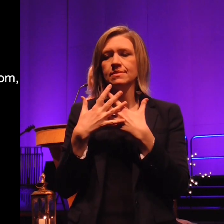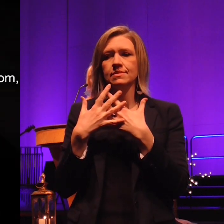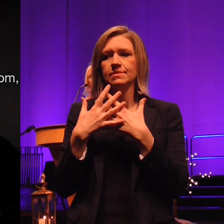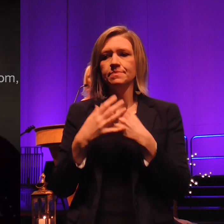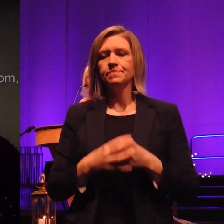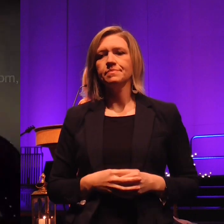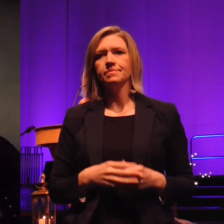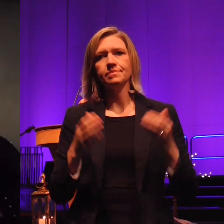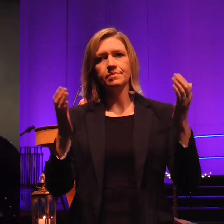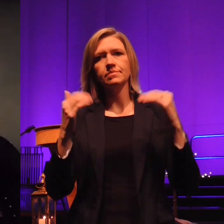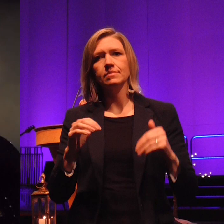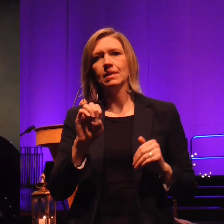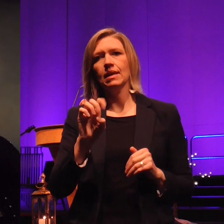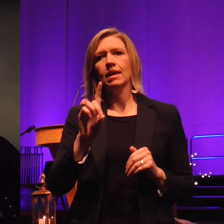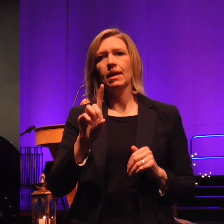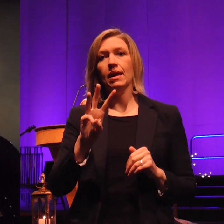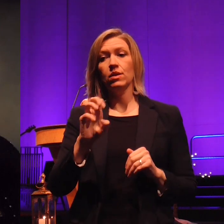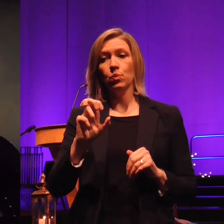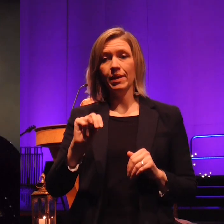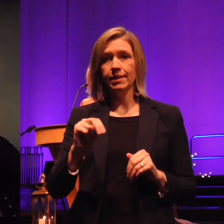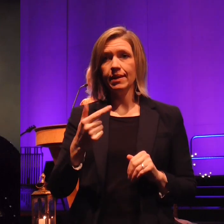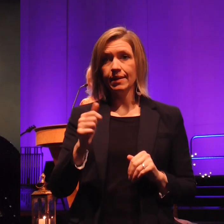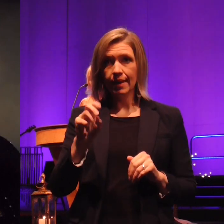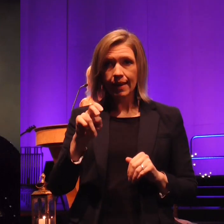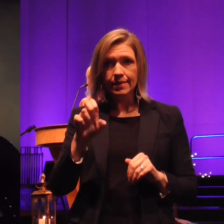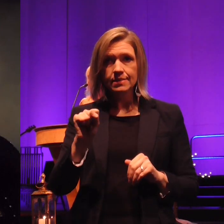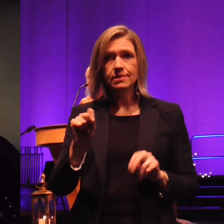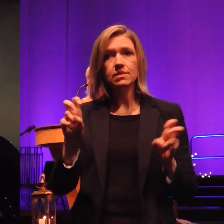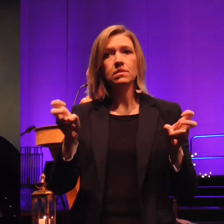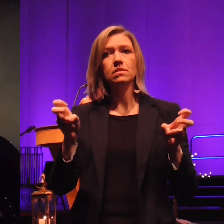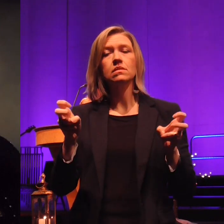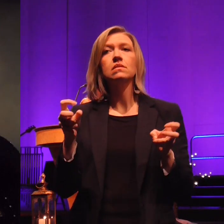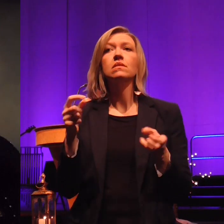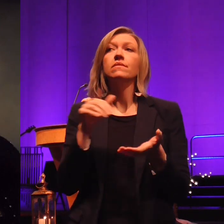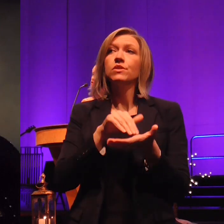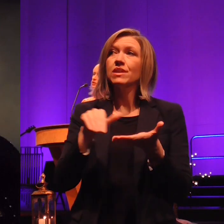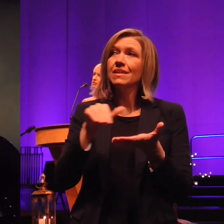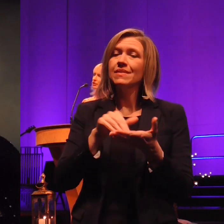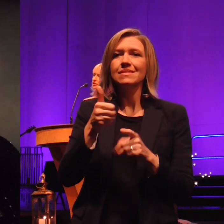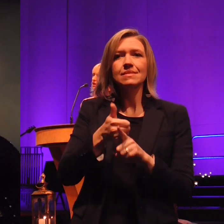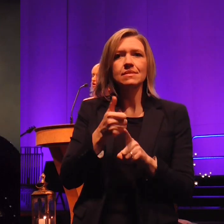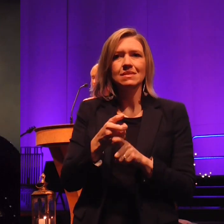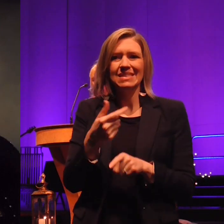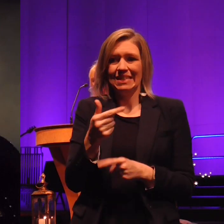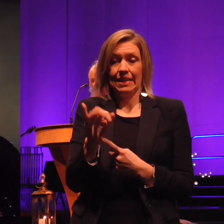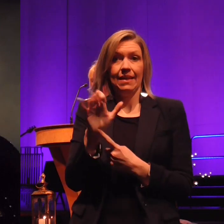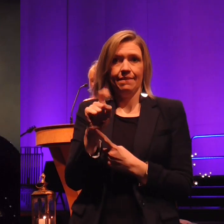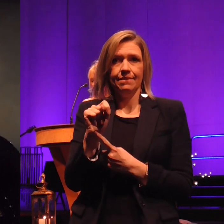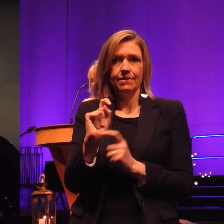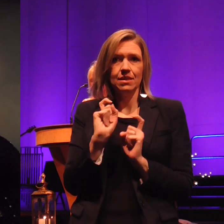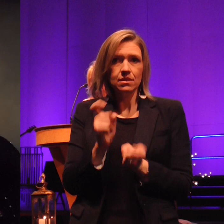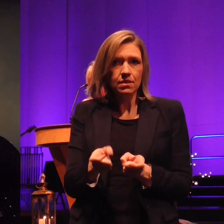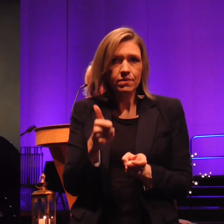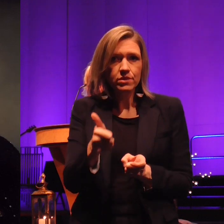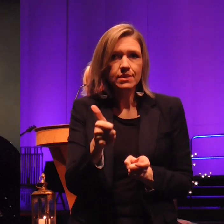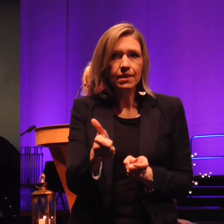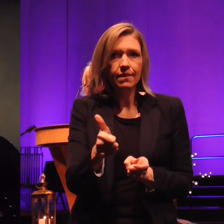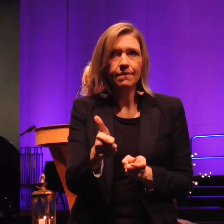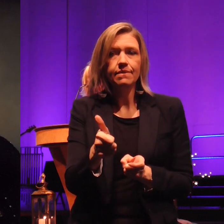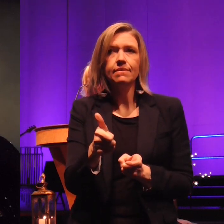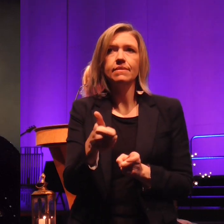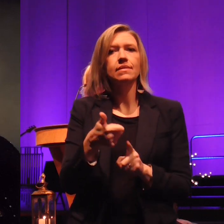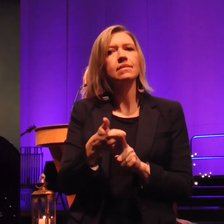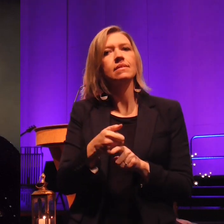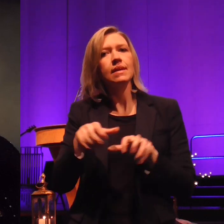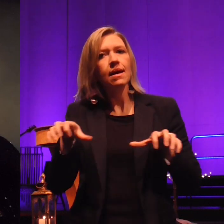And from Edwin Gaines, forgiveness is a gift that you give yourself. It's an act